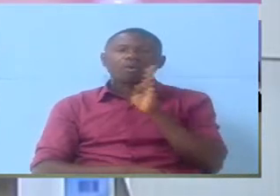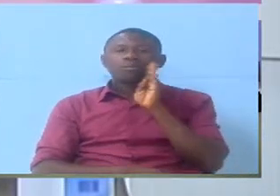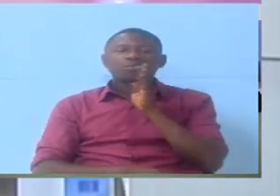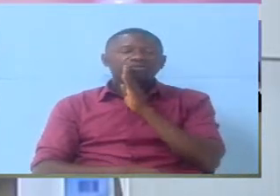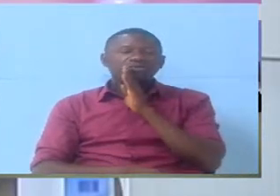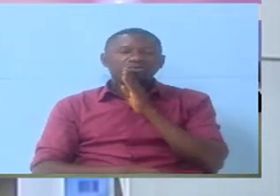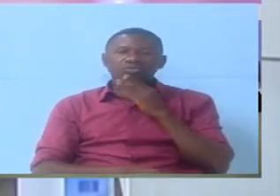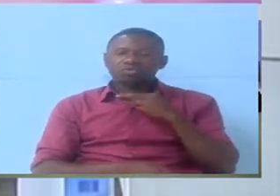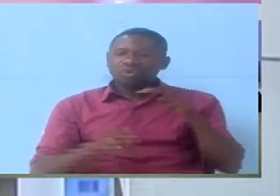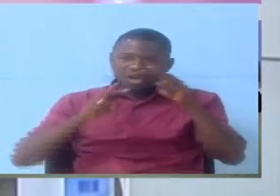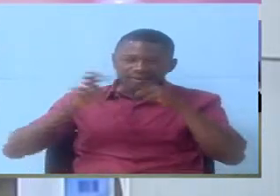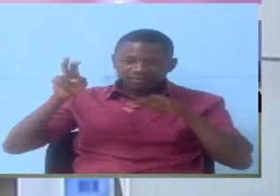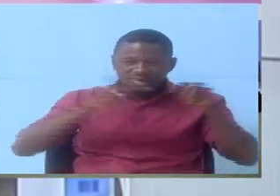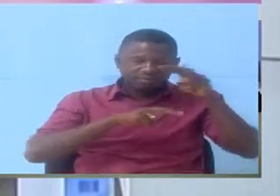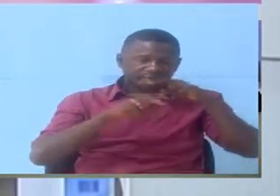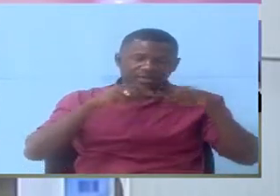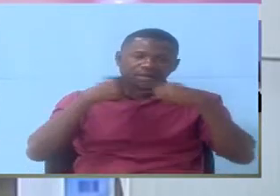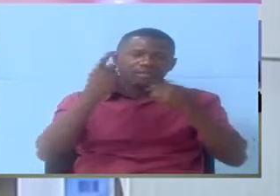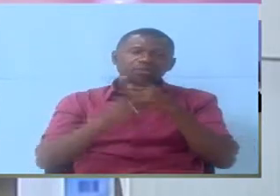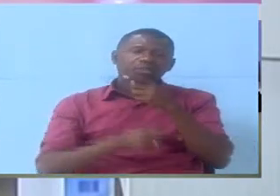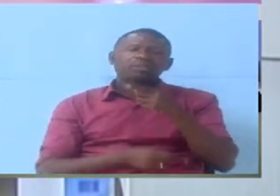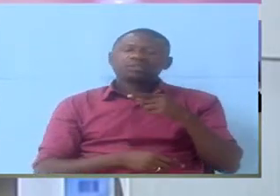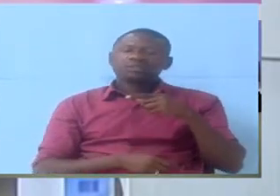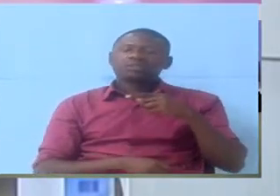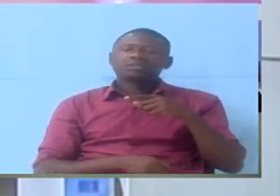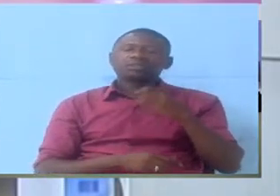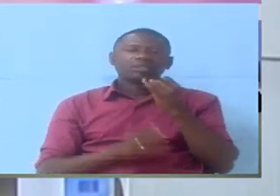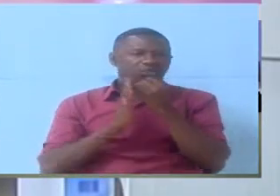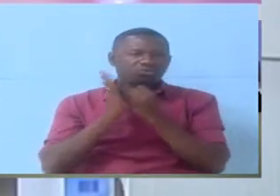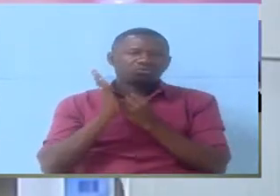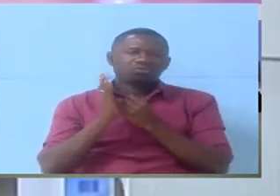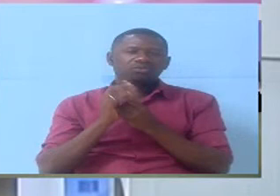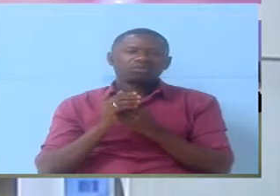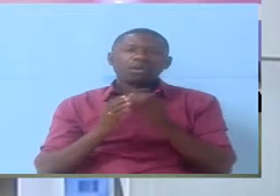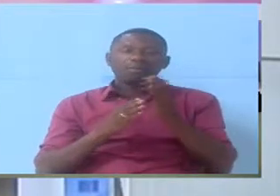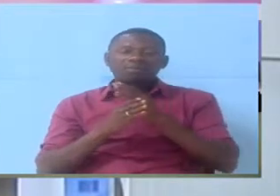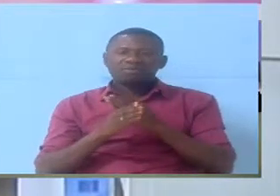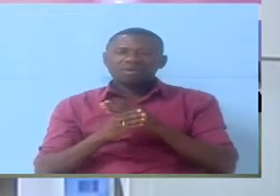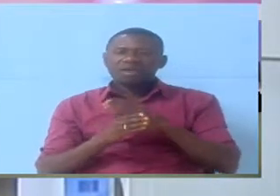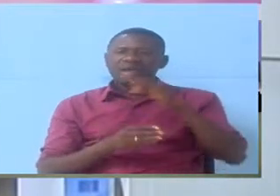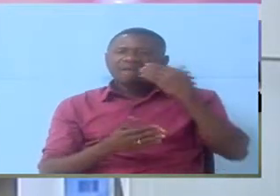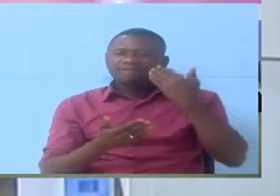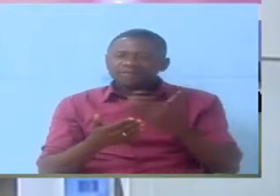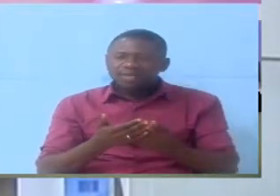Before I finish, he hung up the phone.